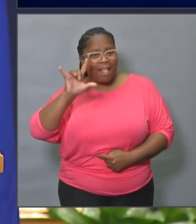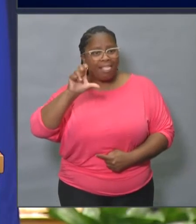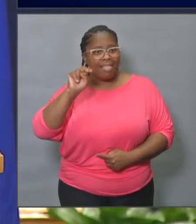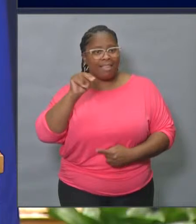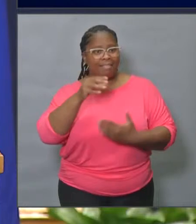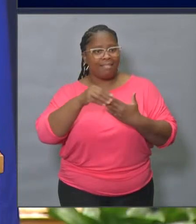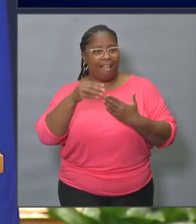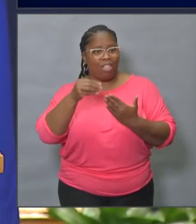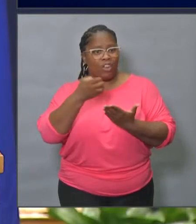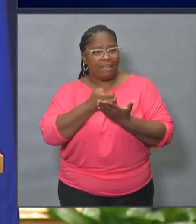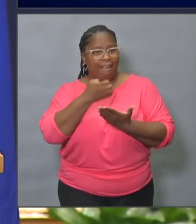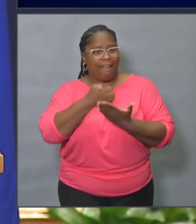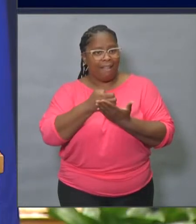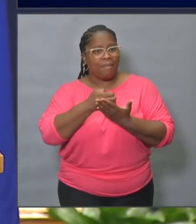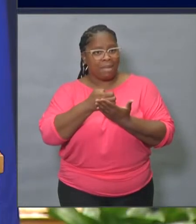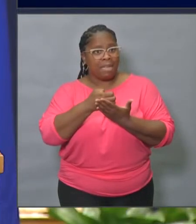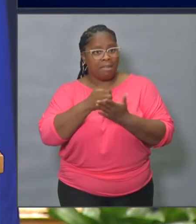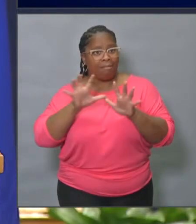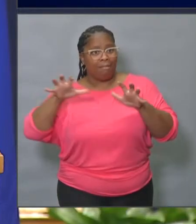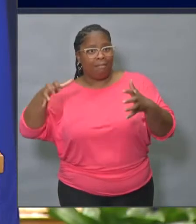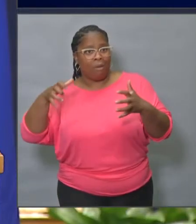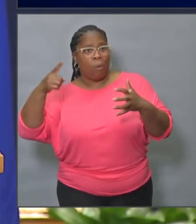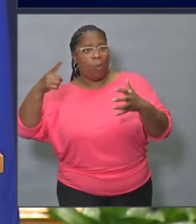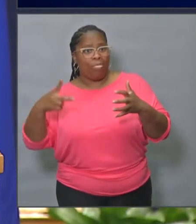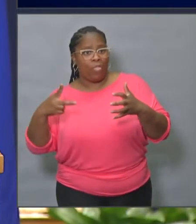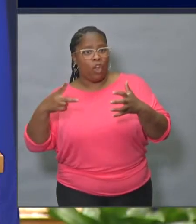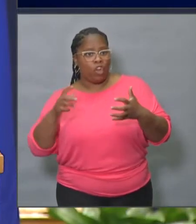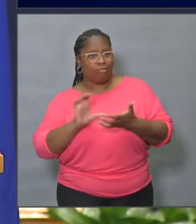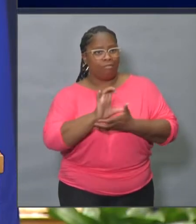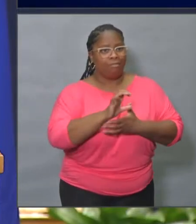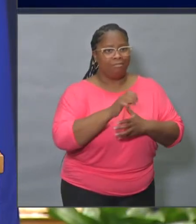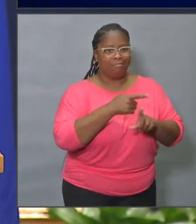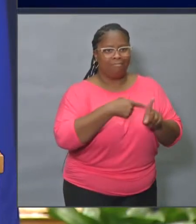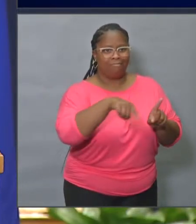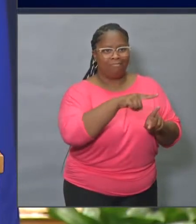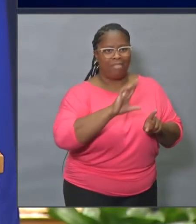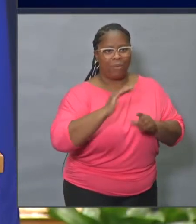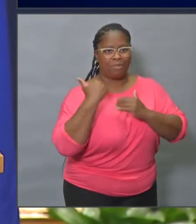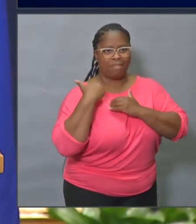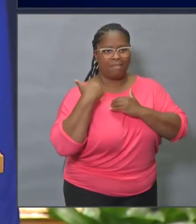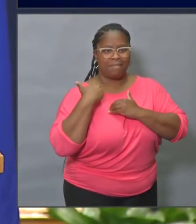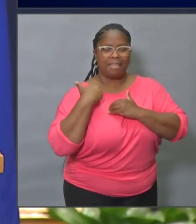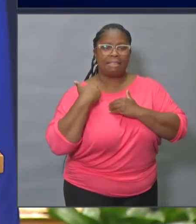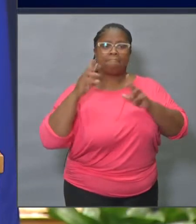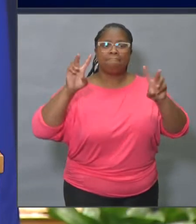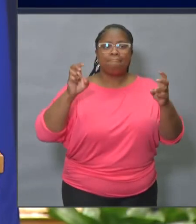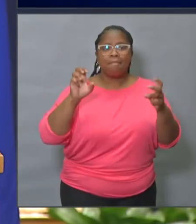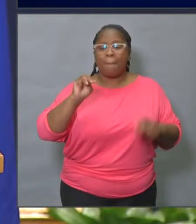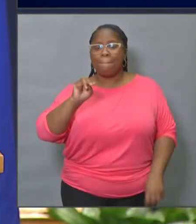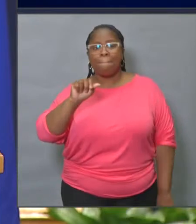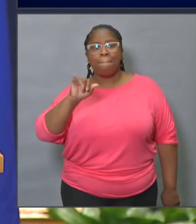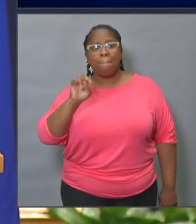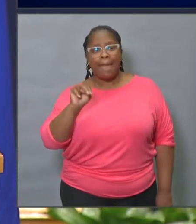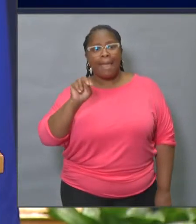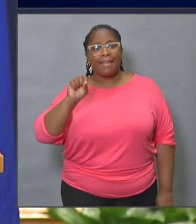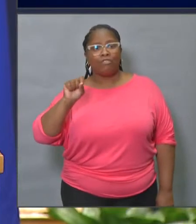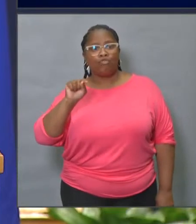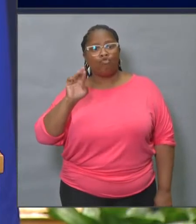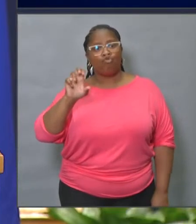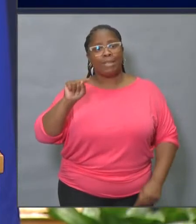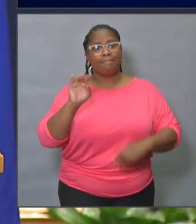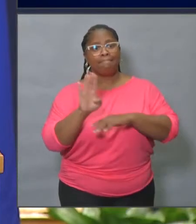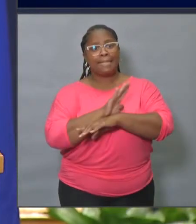is attributed to them. 2/3 of what we call Main Street businesses in LA County are immigrant-owned and